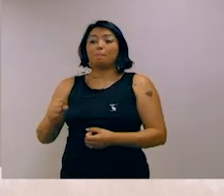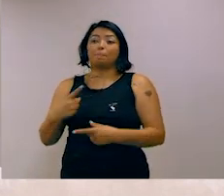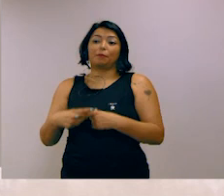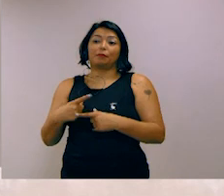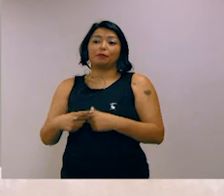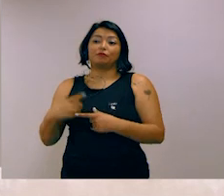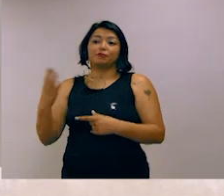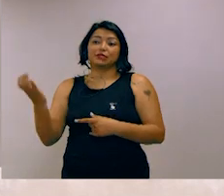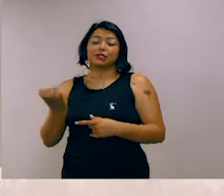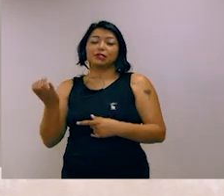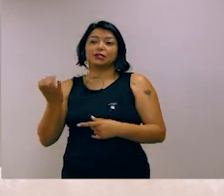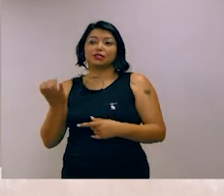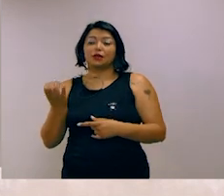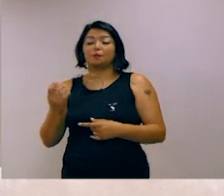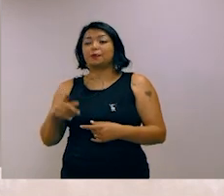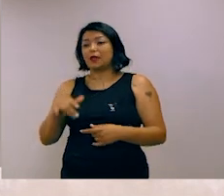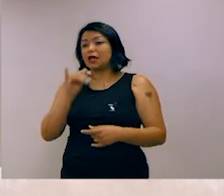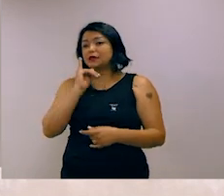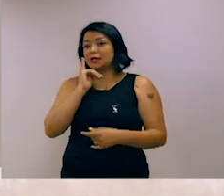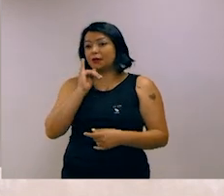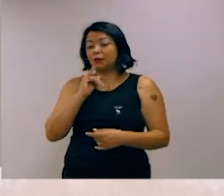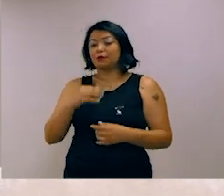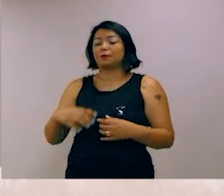bit more for it,